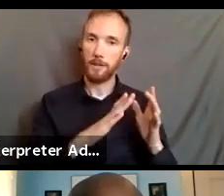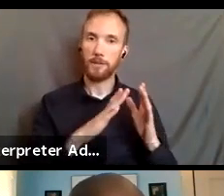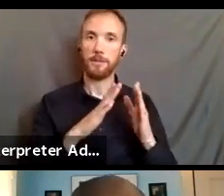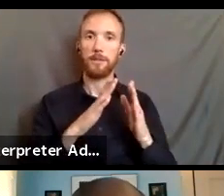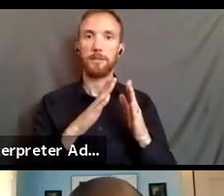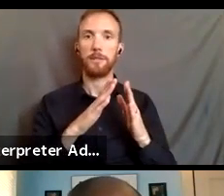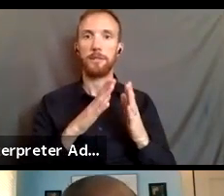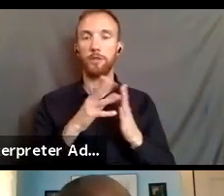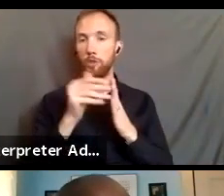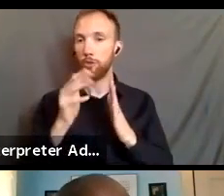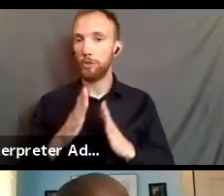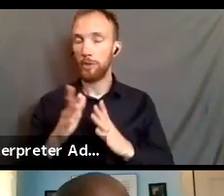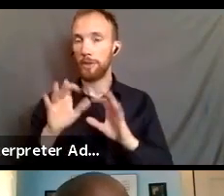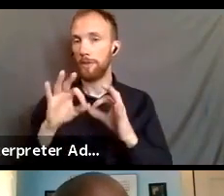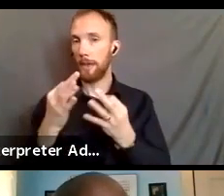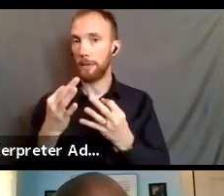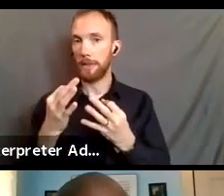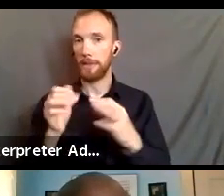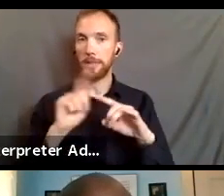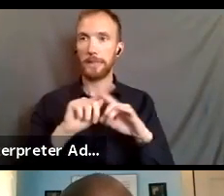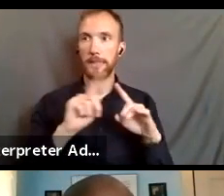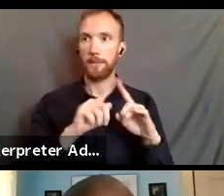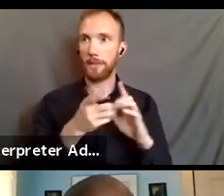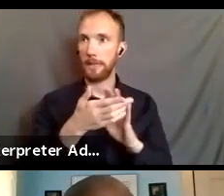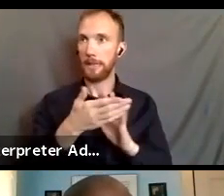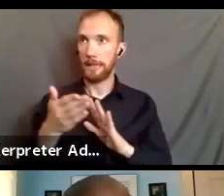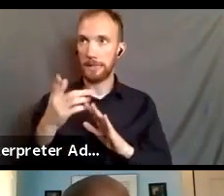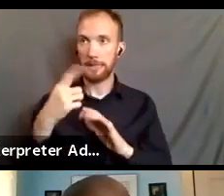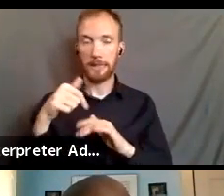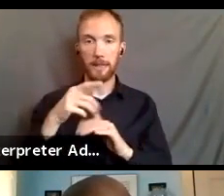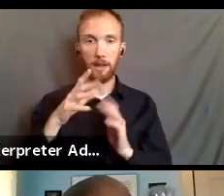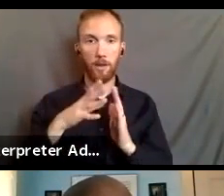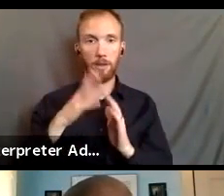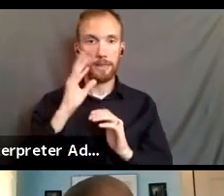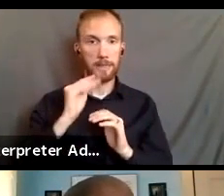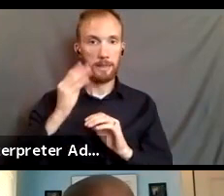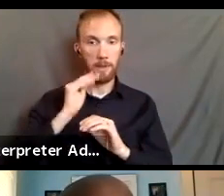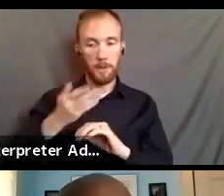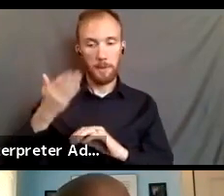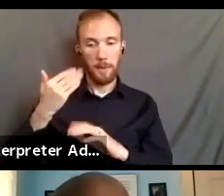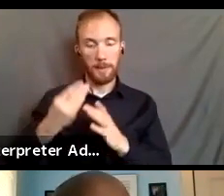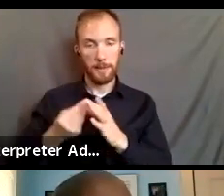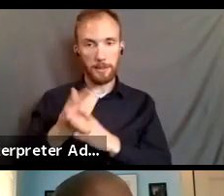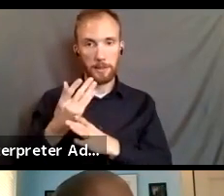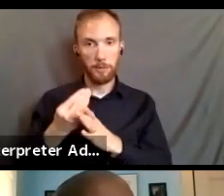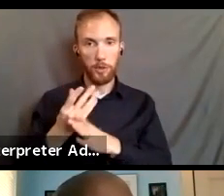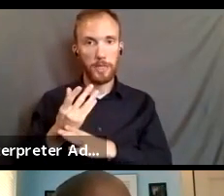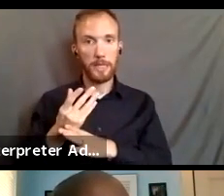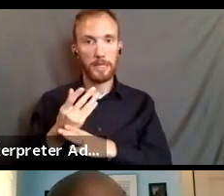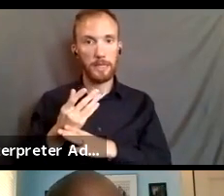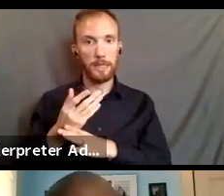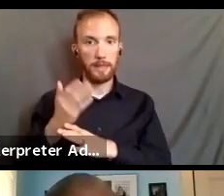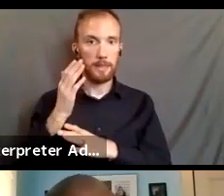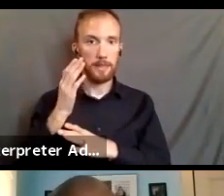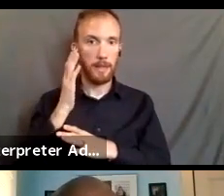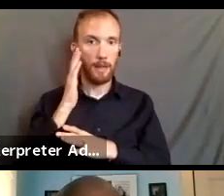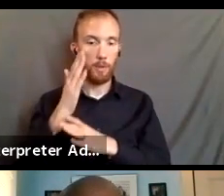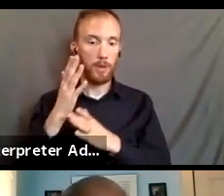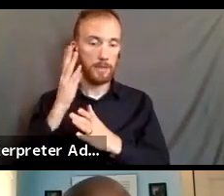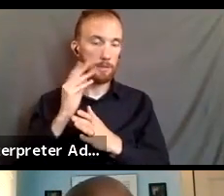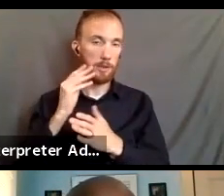what will have experienced in the spring and in this coming year and those might give us more options about how to move